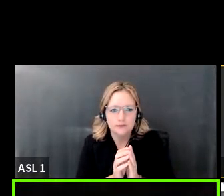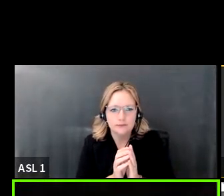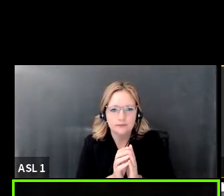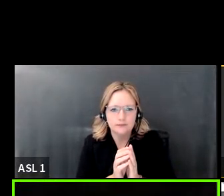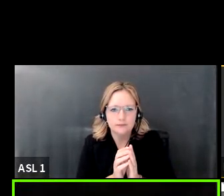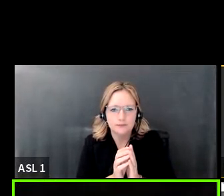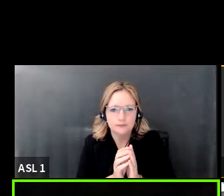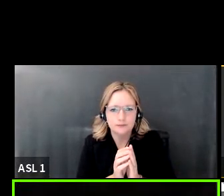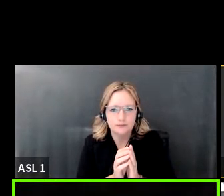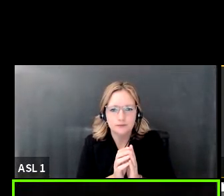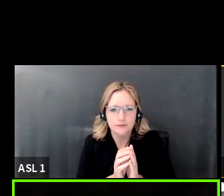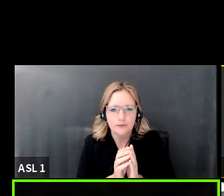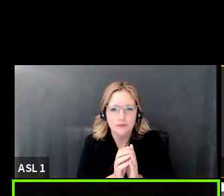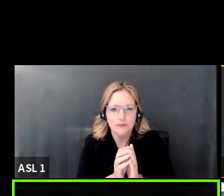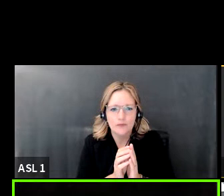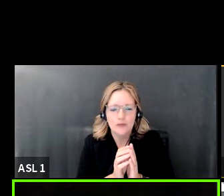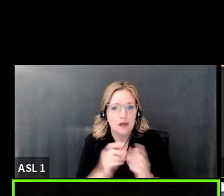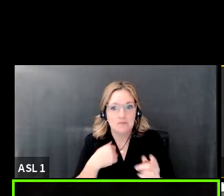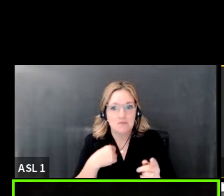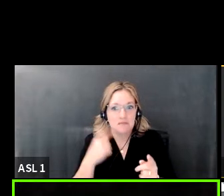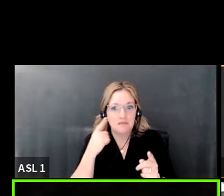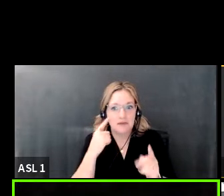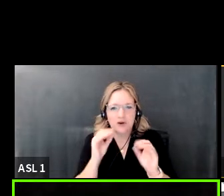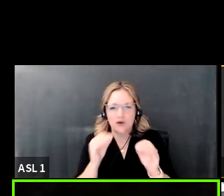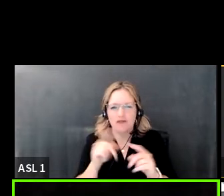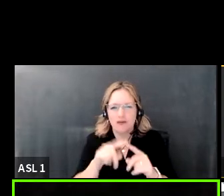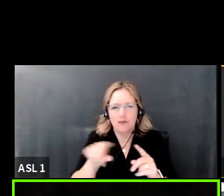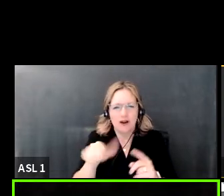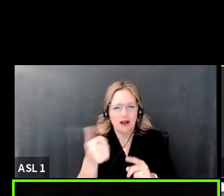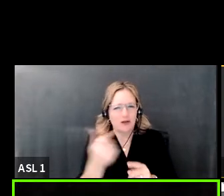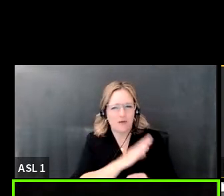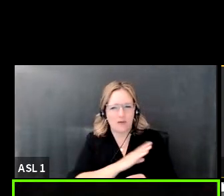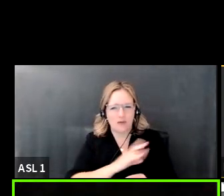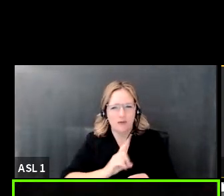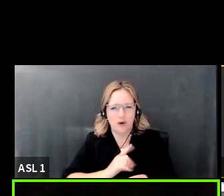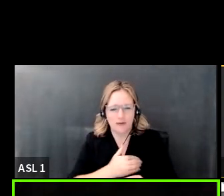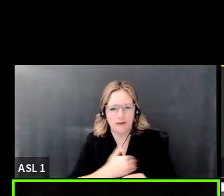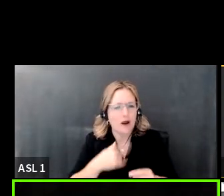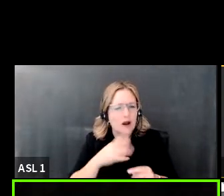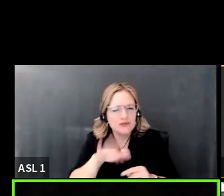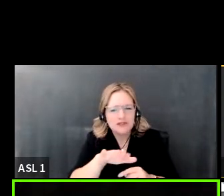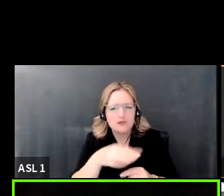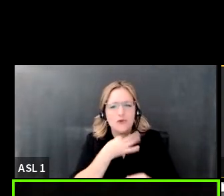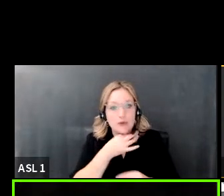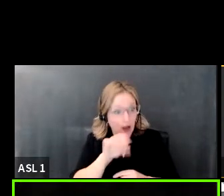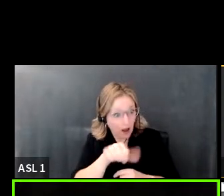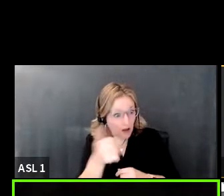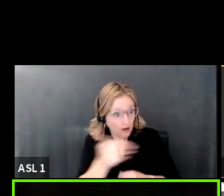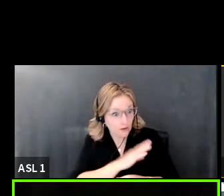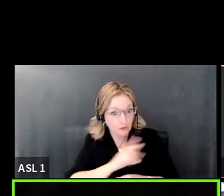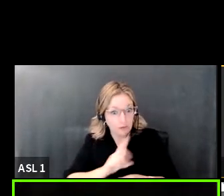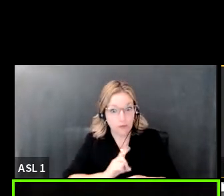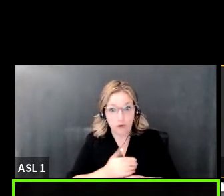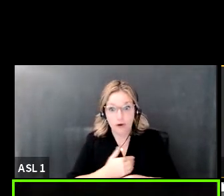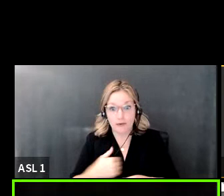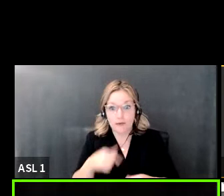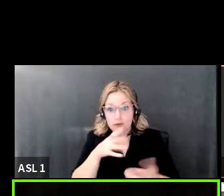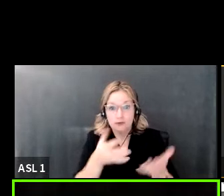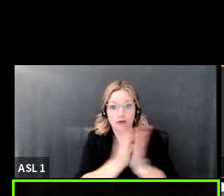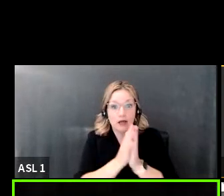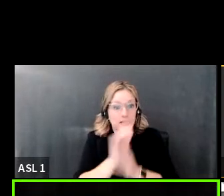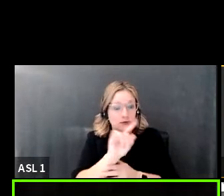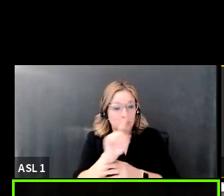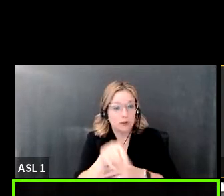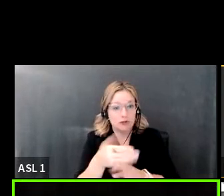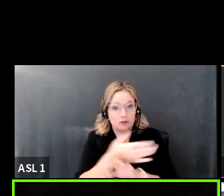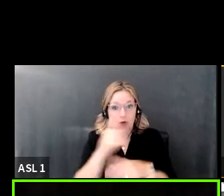i'm not hearing anything so and i just want to confirm there's no other board member that wanted to ask any other questions before